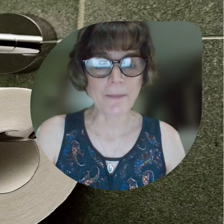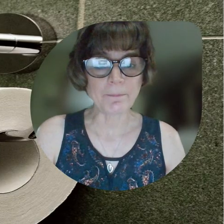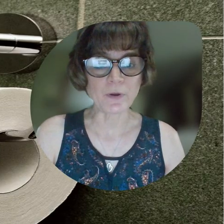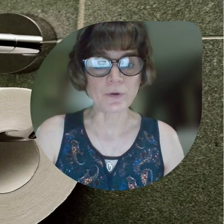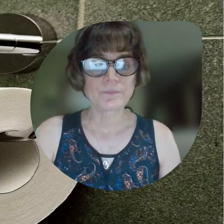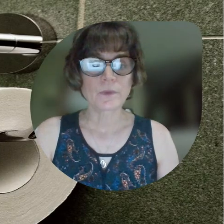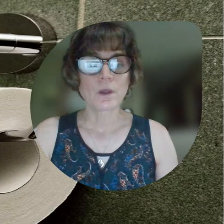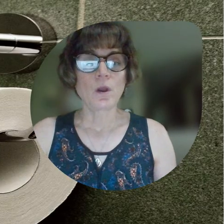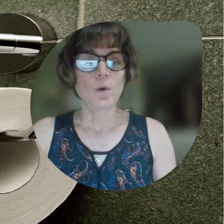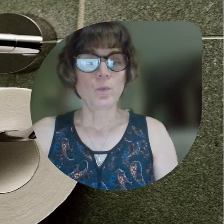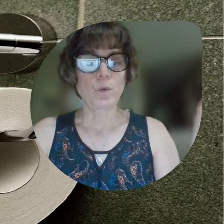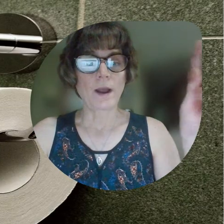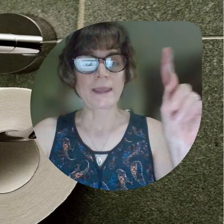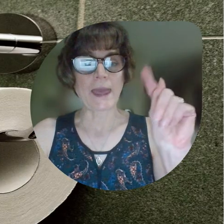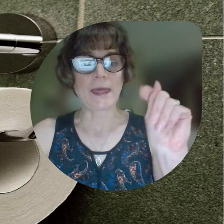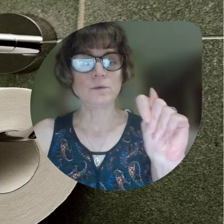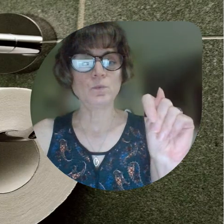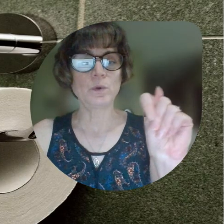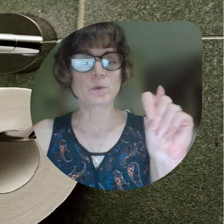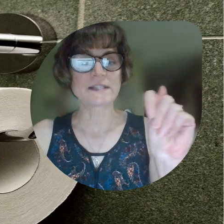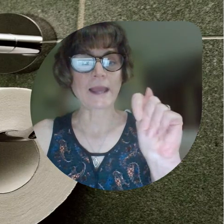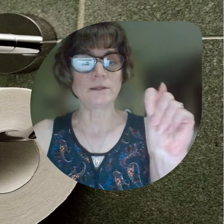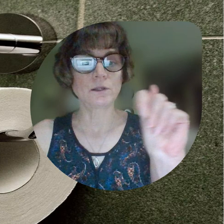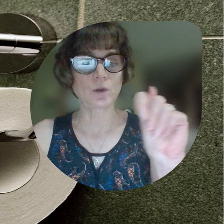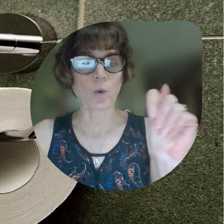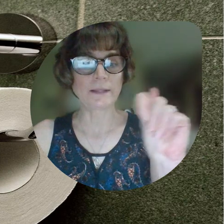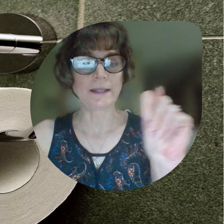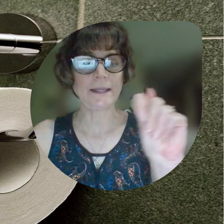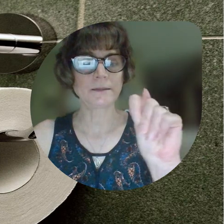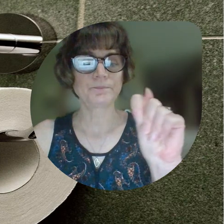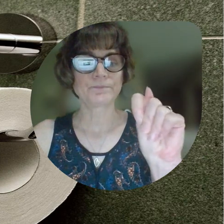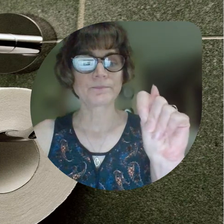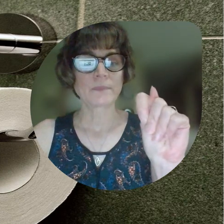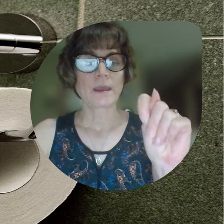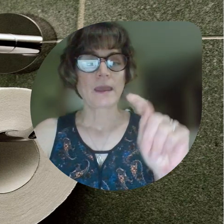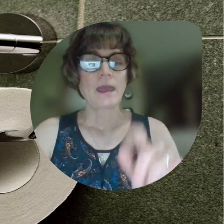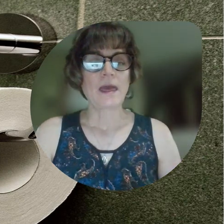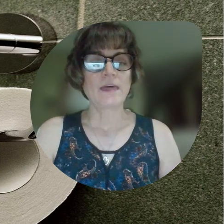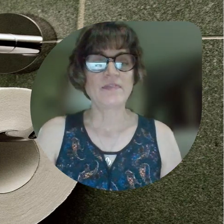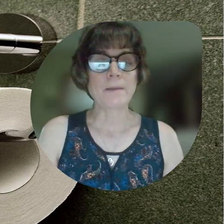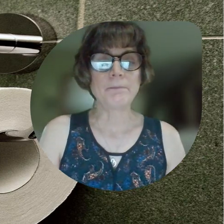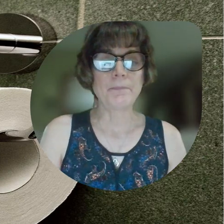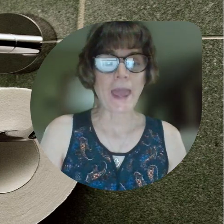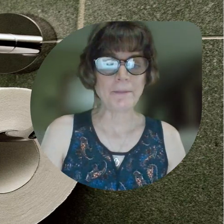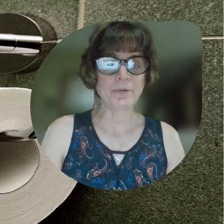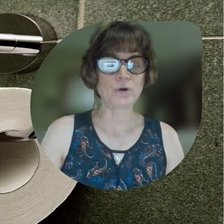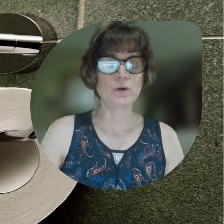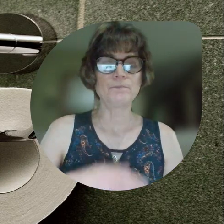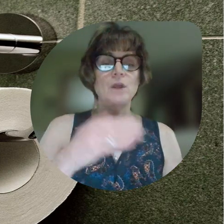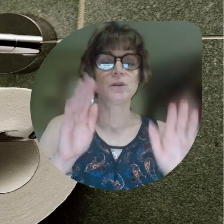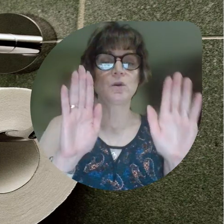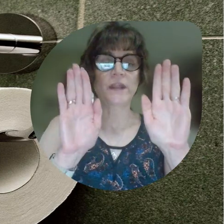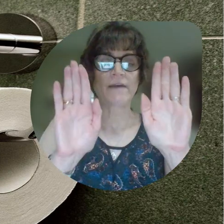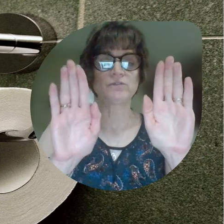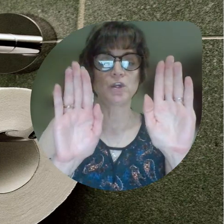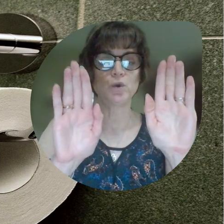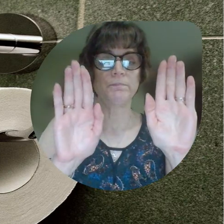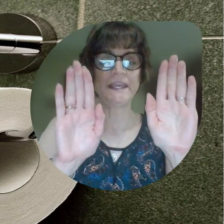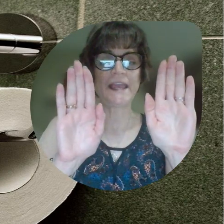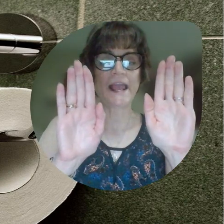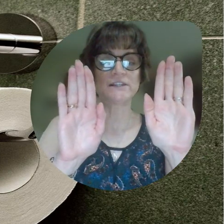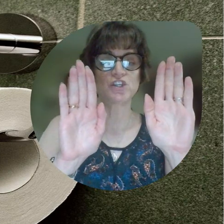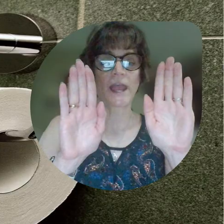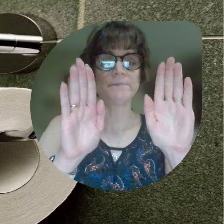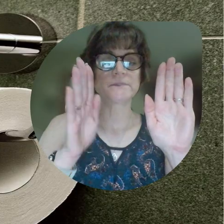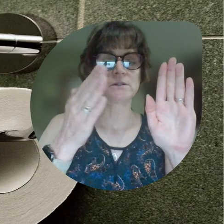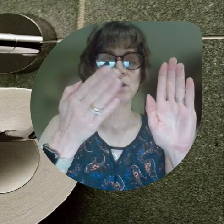Toilet paper. Again, we will sign toilet. And then paper, you're going to have